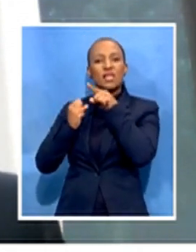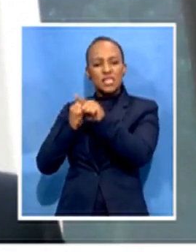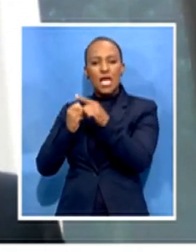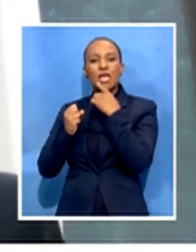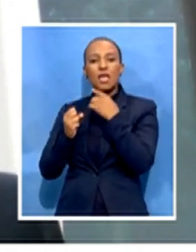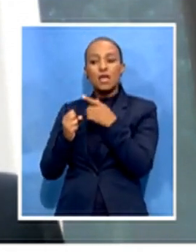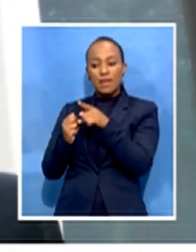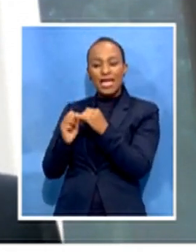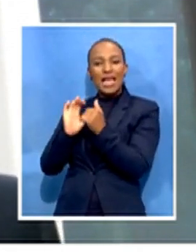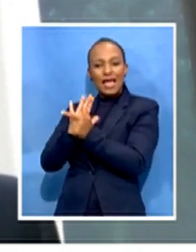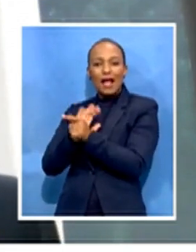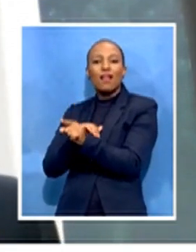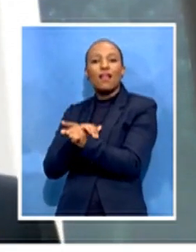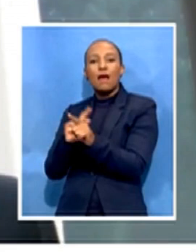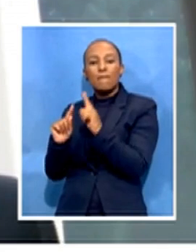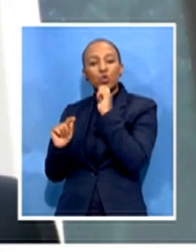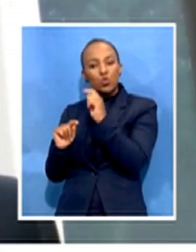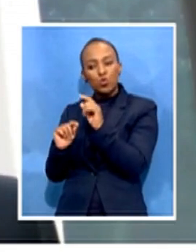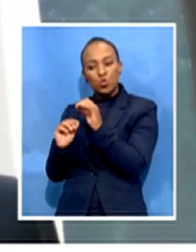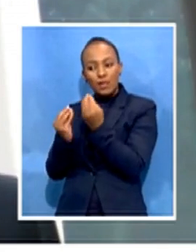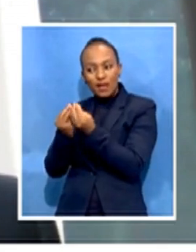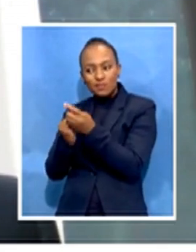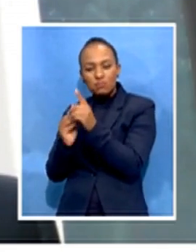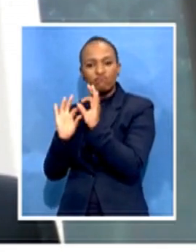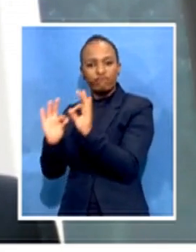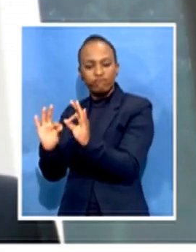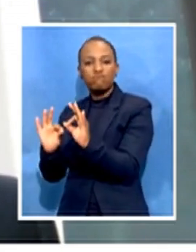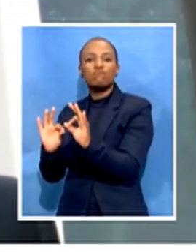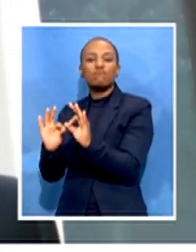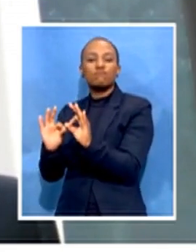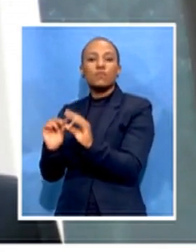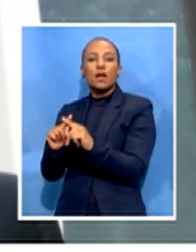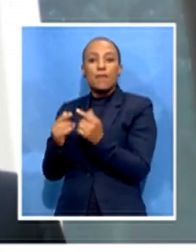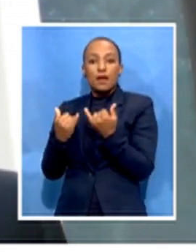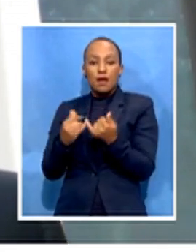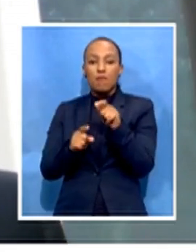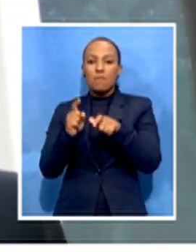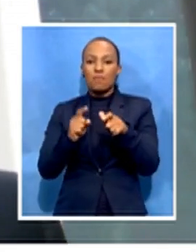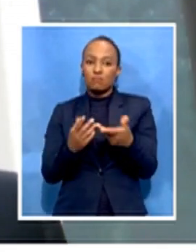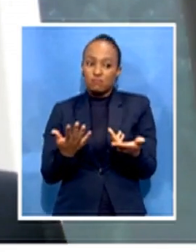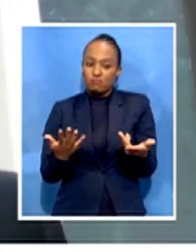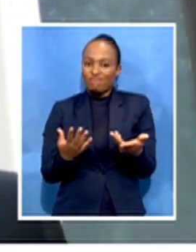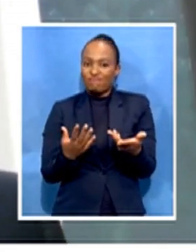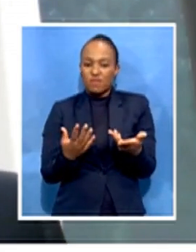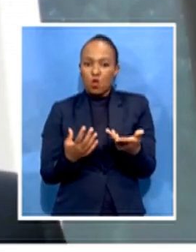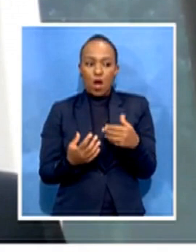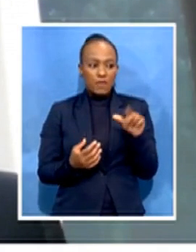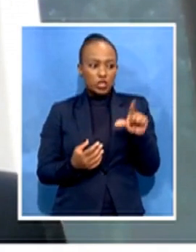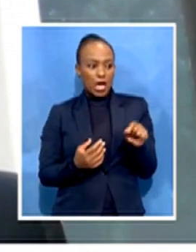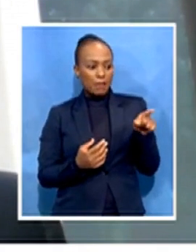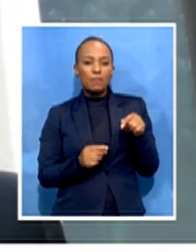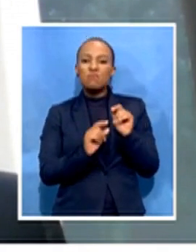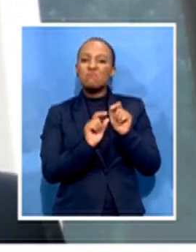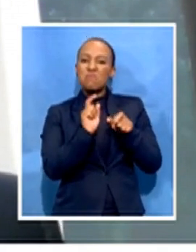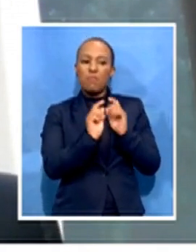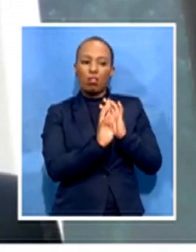with the economy in the country at this stage, people do tend to go for the cheaper product. And I can